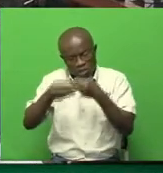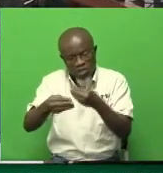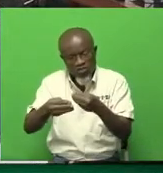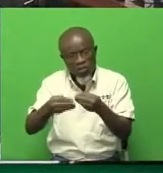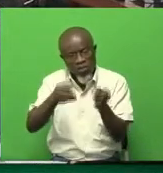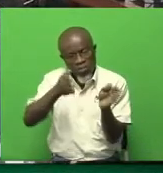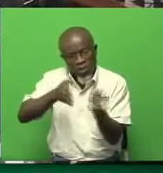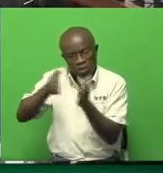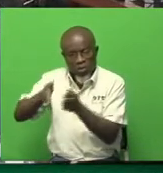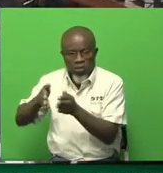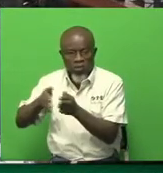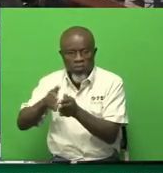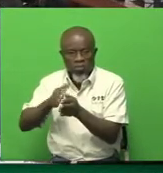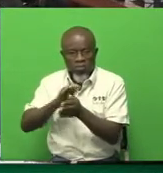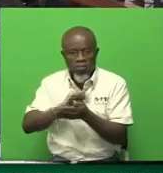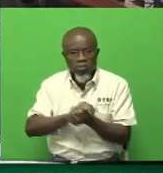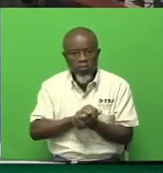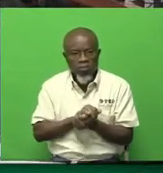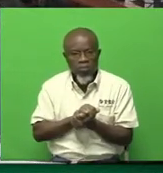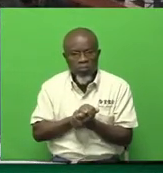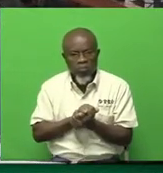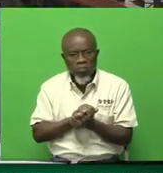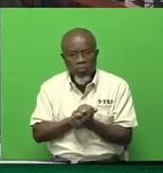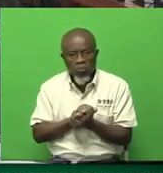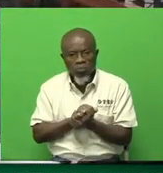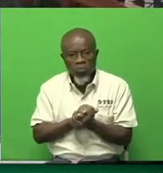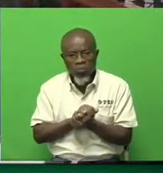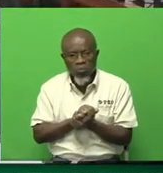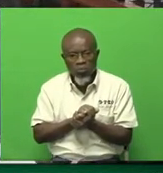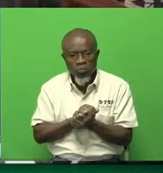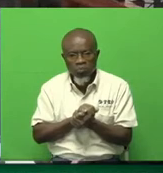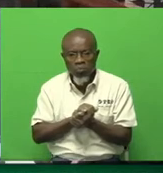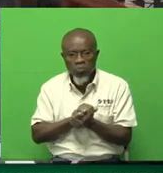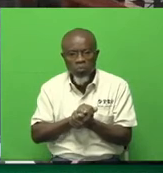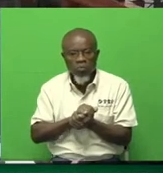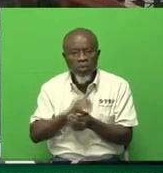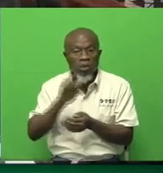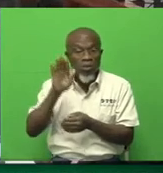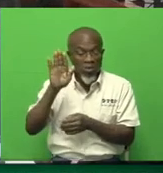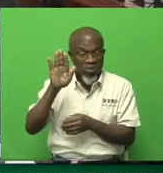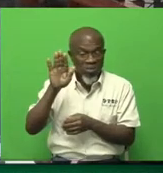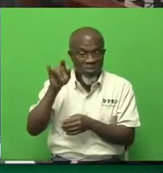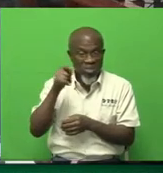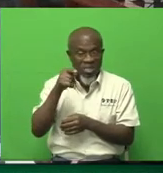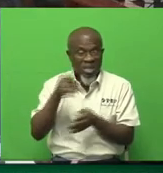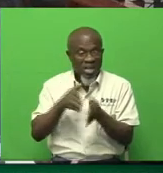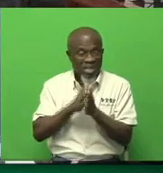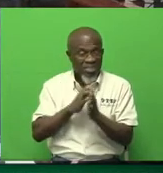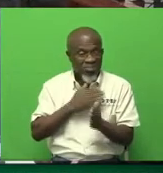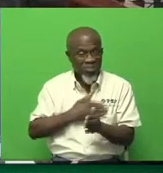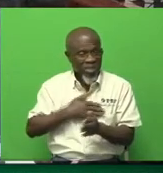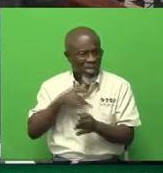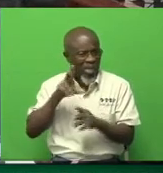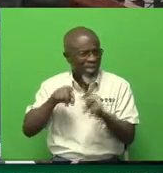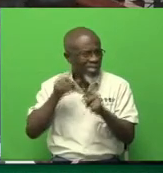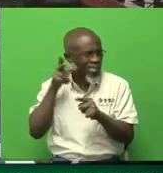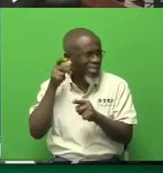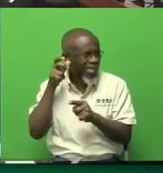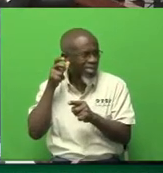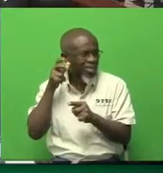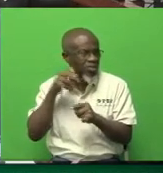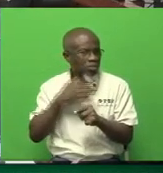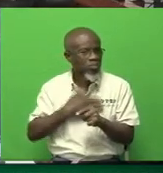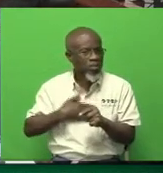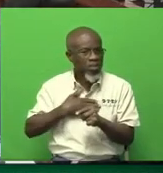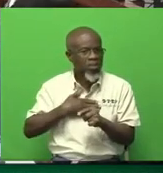difficulty in hearing my colleagues so I will ask that the members of the government are here to